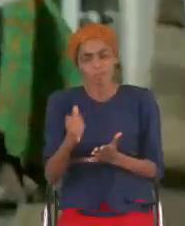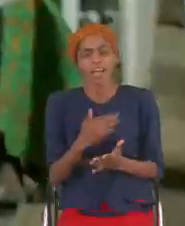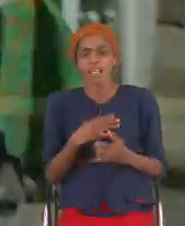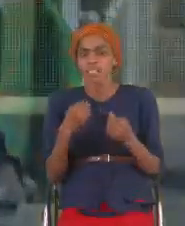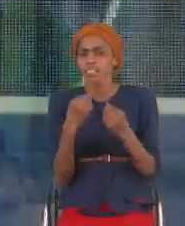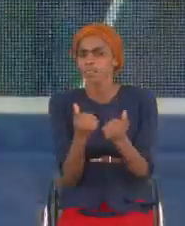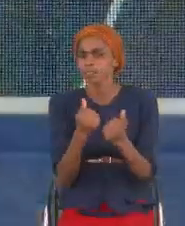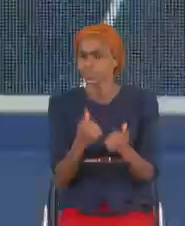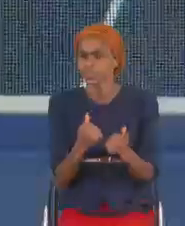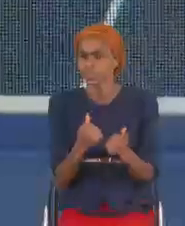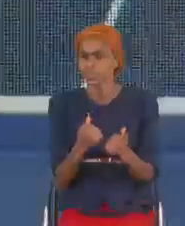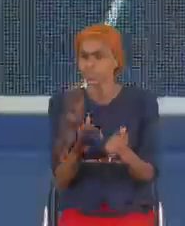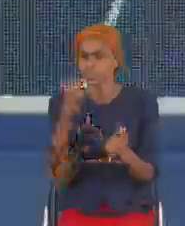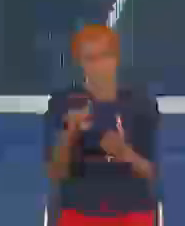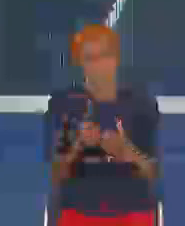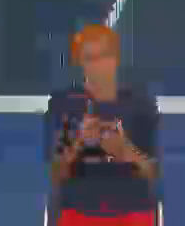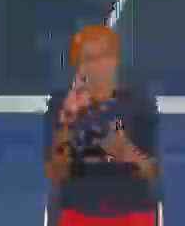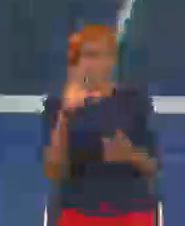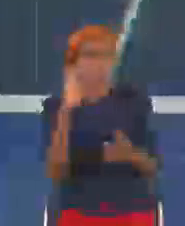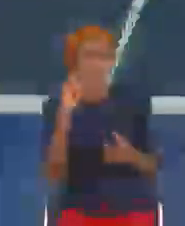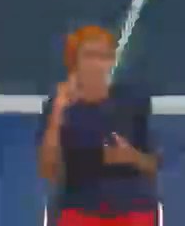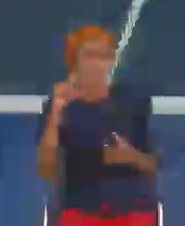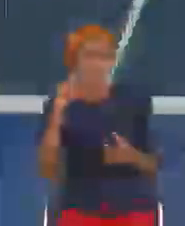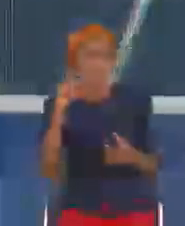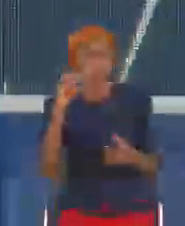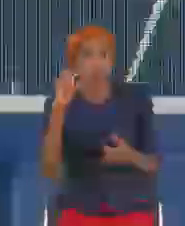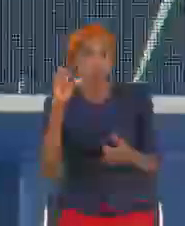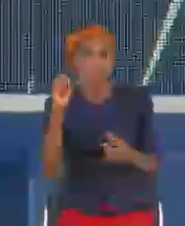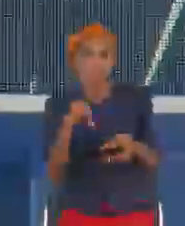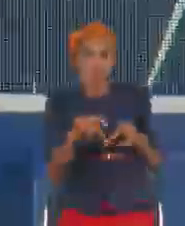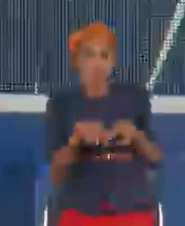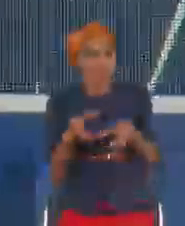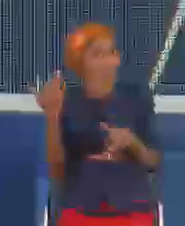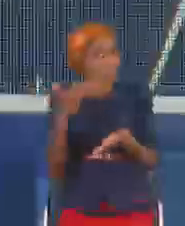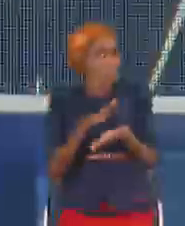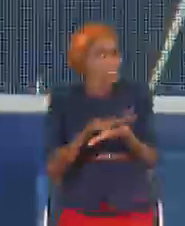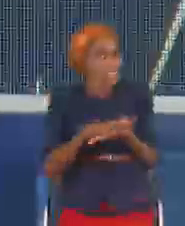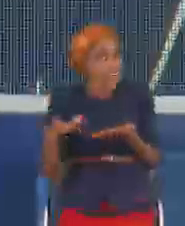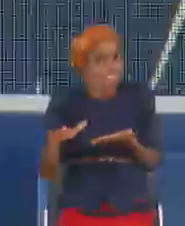immediately, his leprosy was cleansed. Immediately,